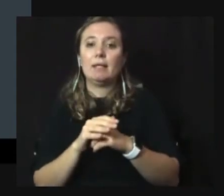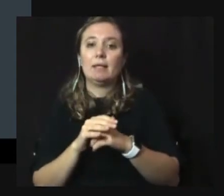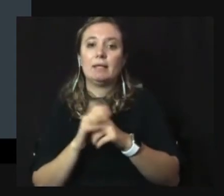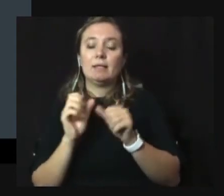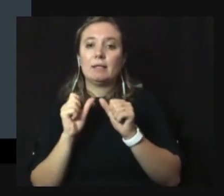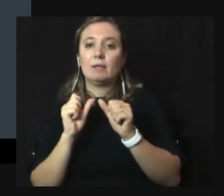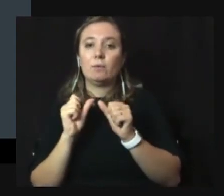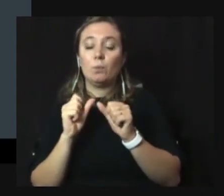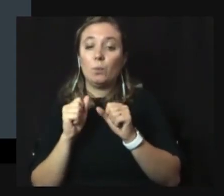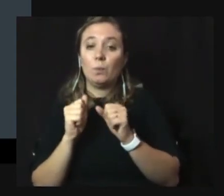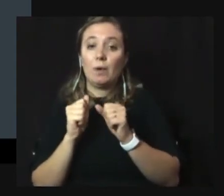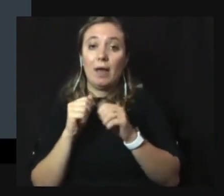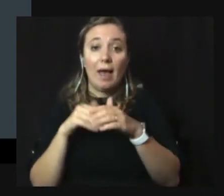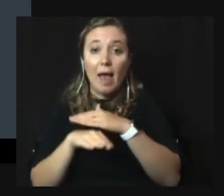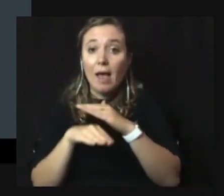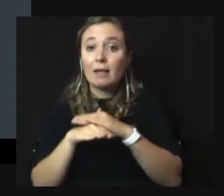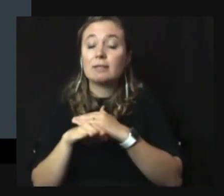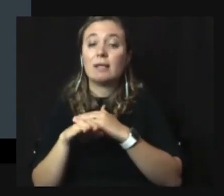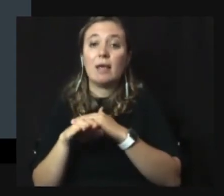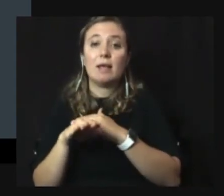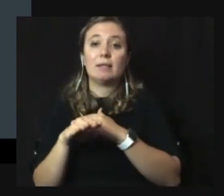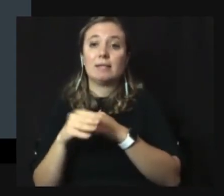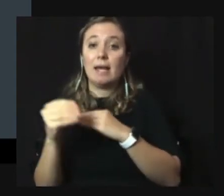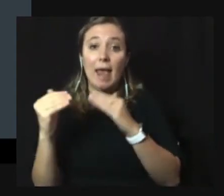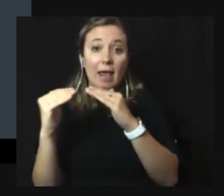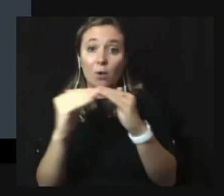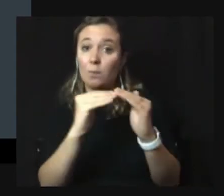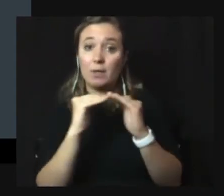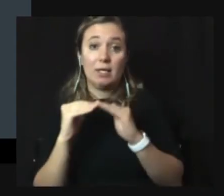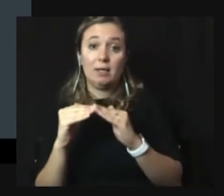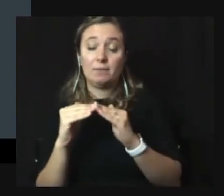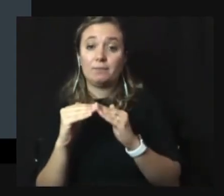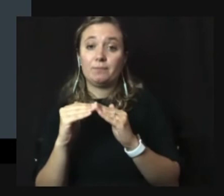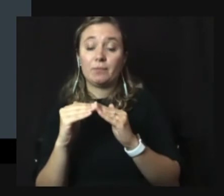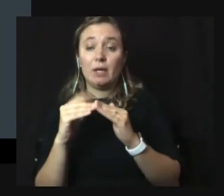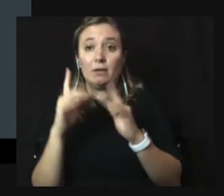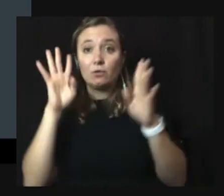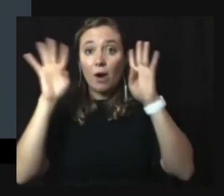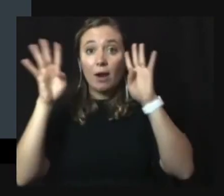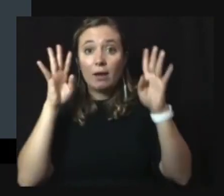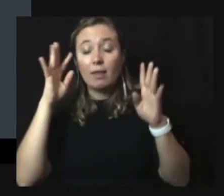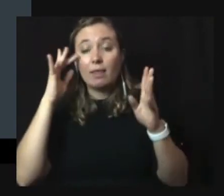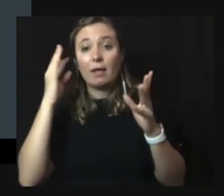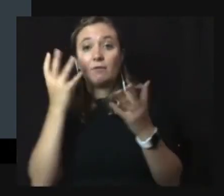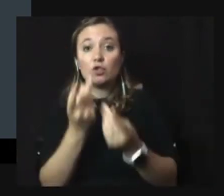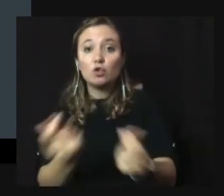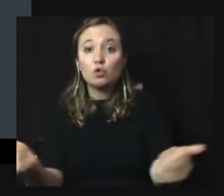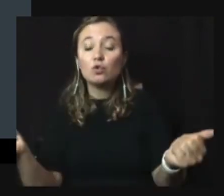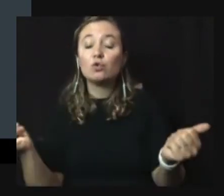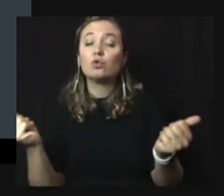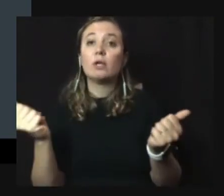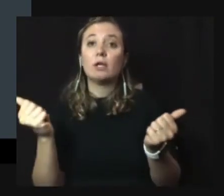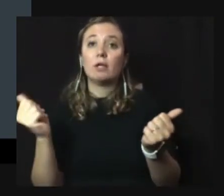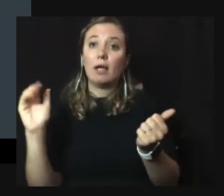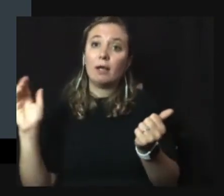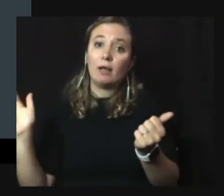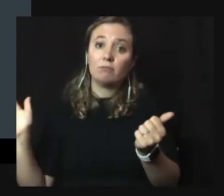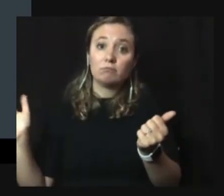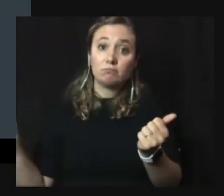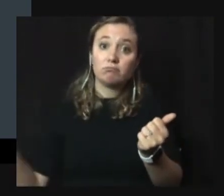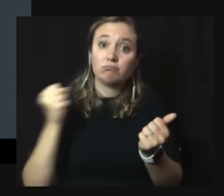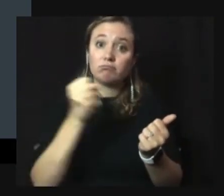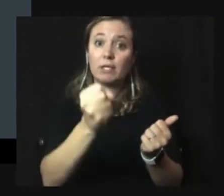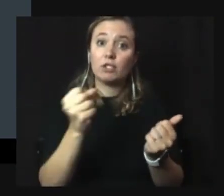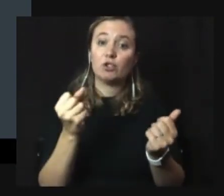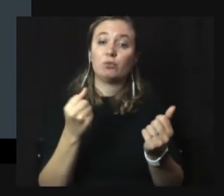access, we are able to creatively think of solutions and bring in supports and bring in